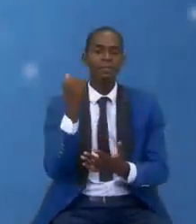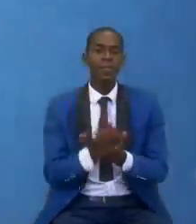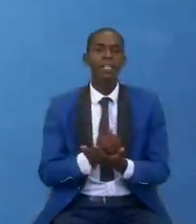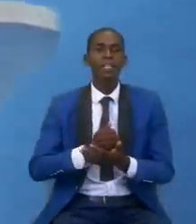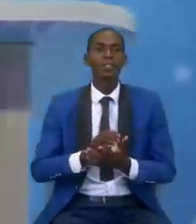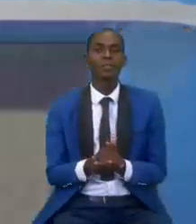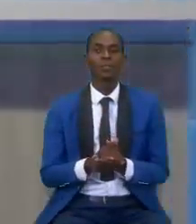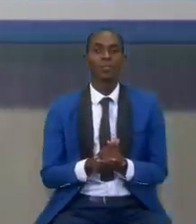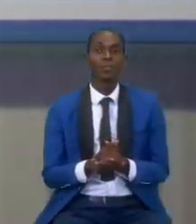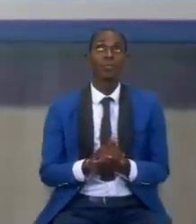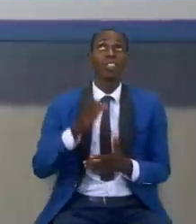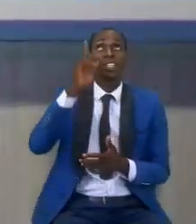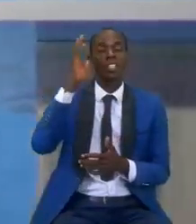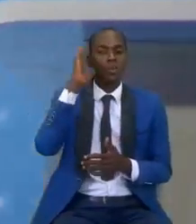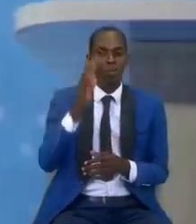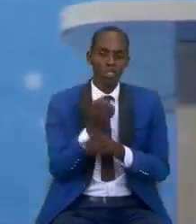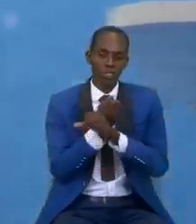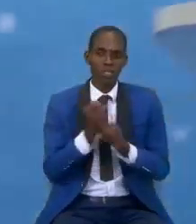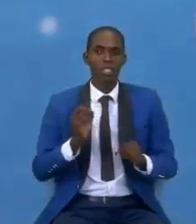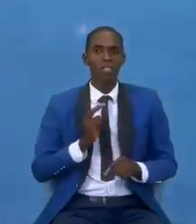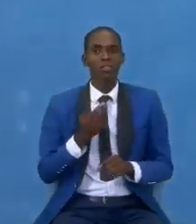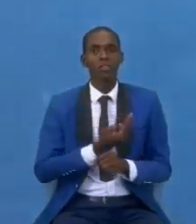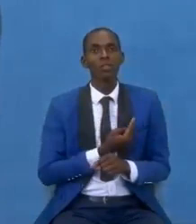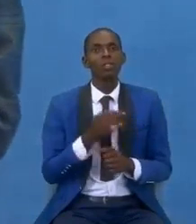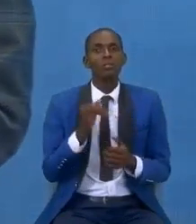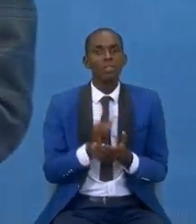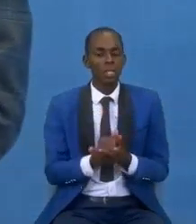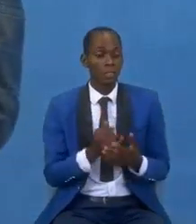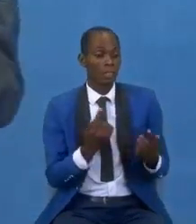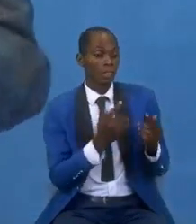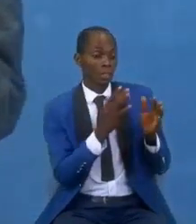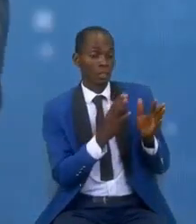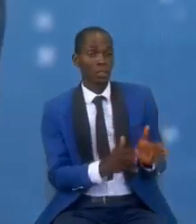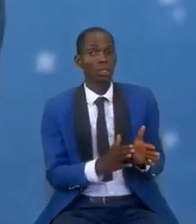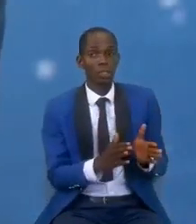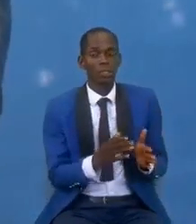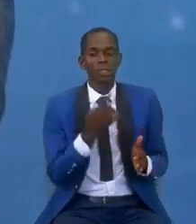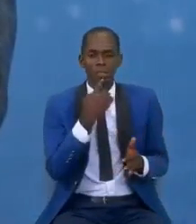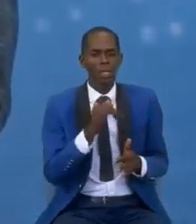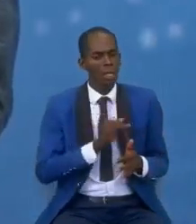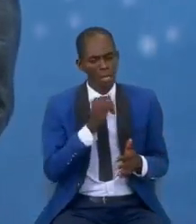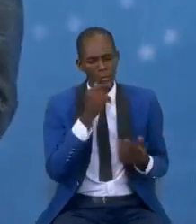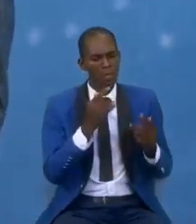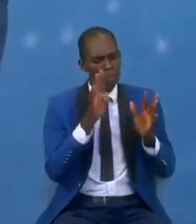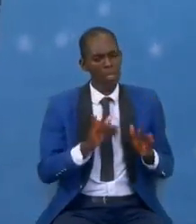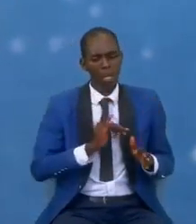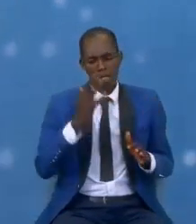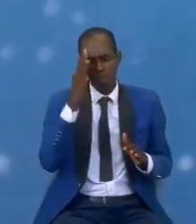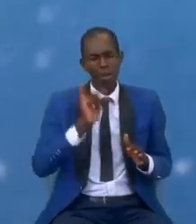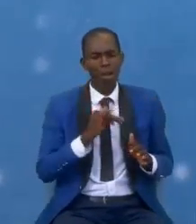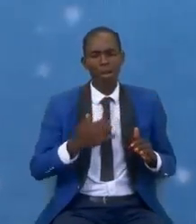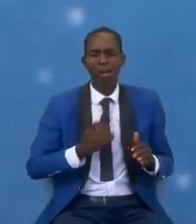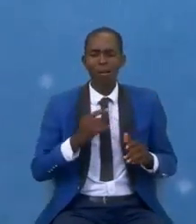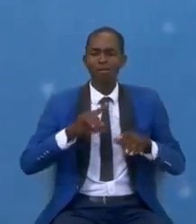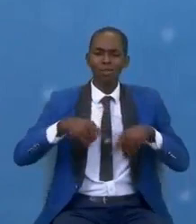like sinner. I know how far I've gone. I know how deep I've gone. And I know I've scattered my life, destroyed